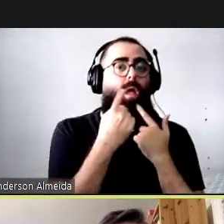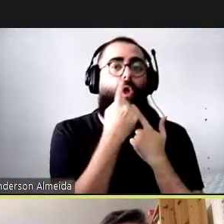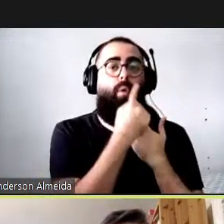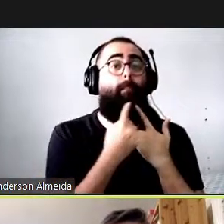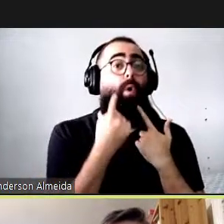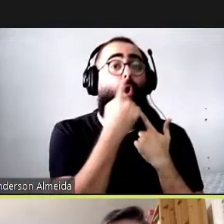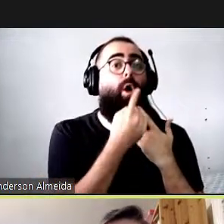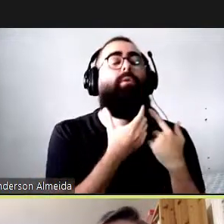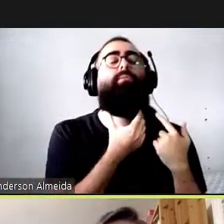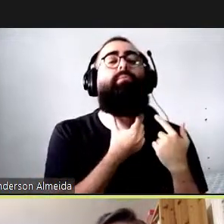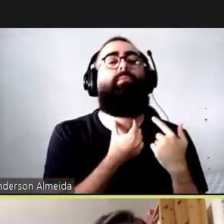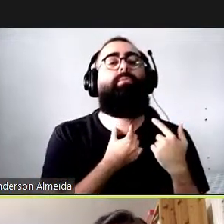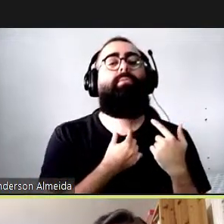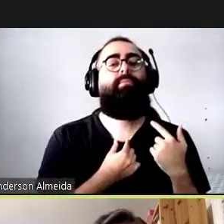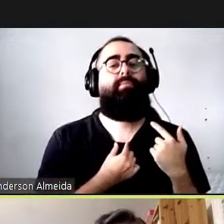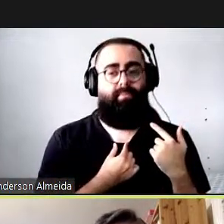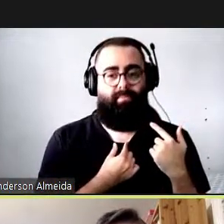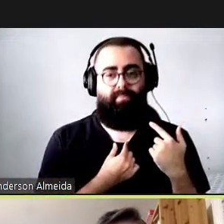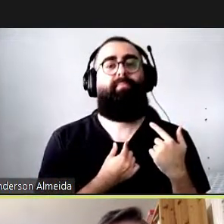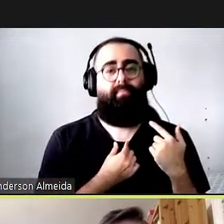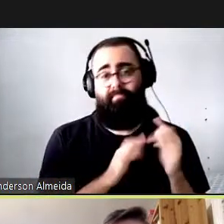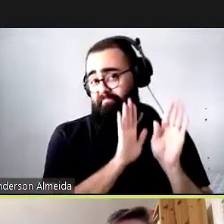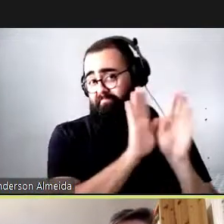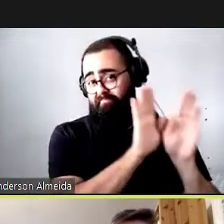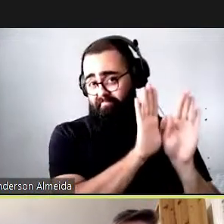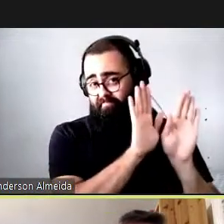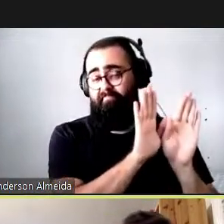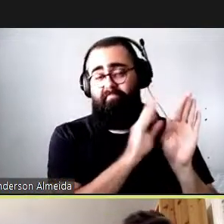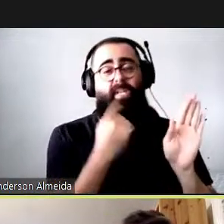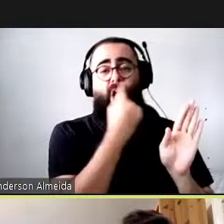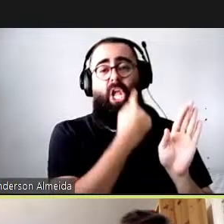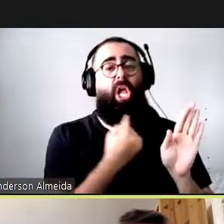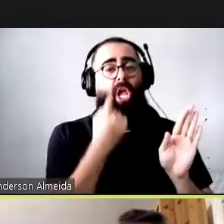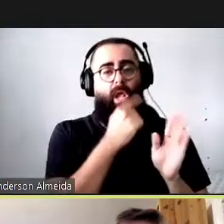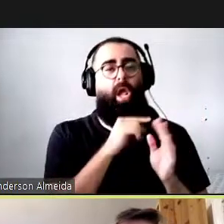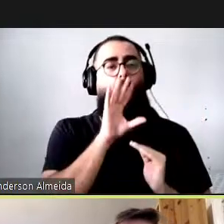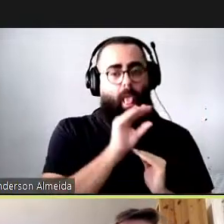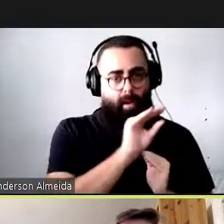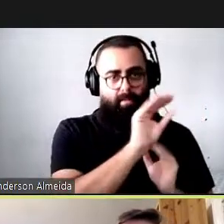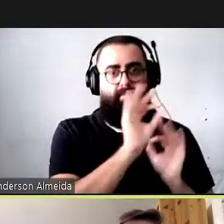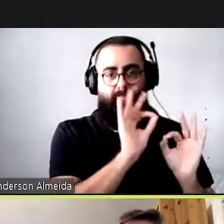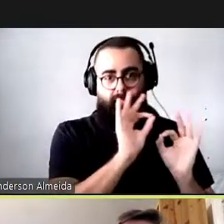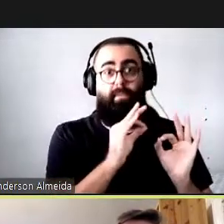Speech uses the vocal tract and the respiratory system,